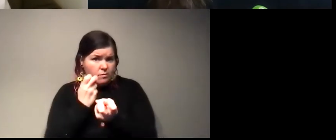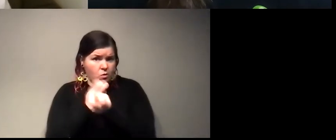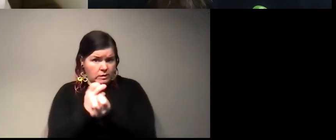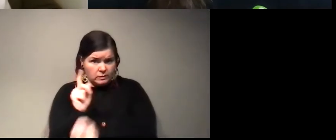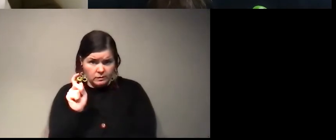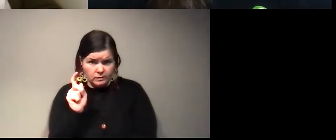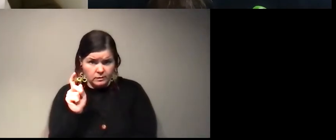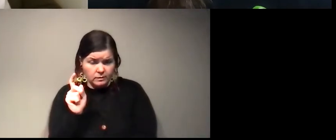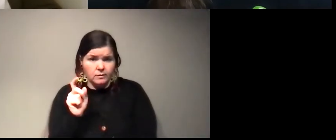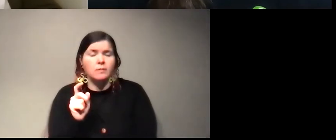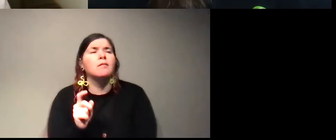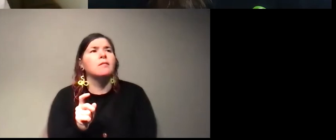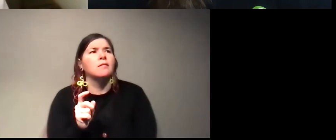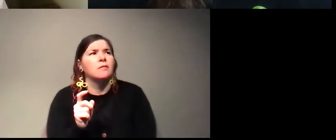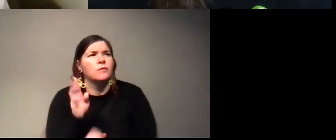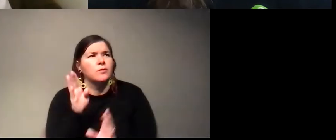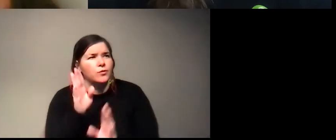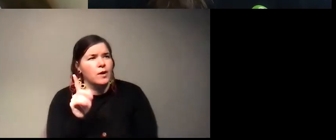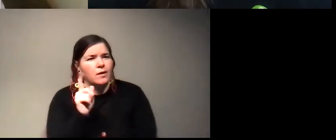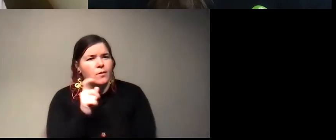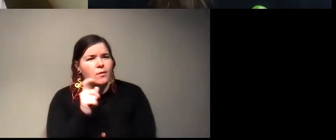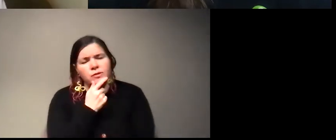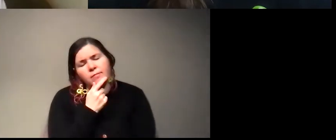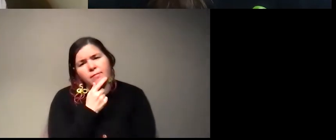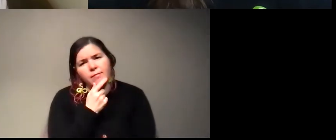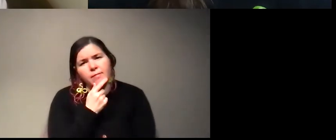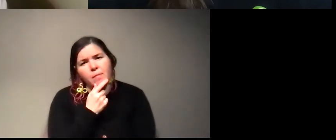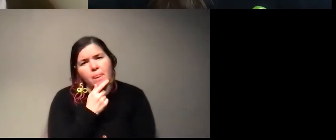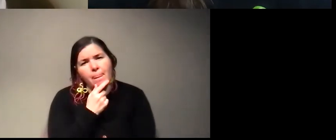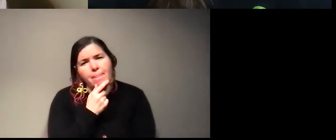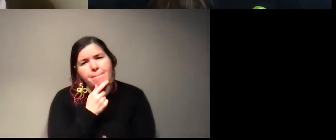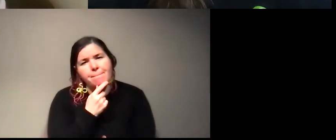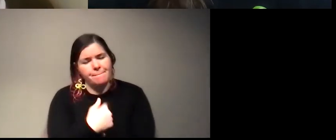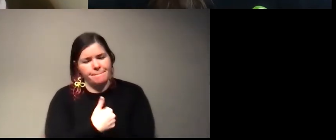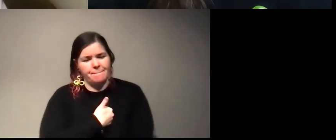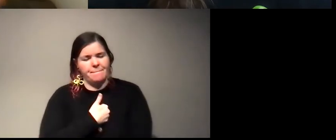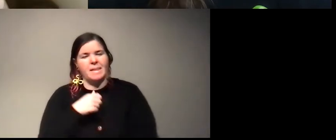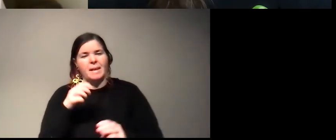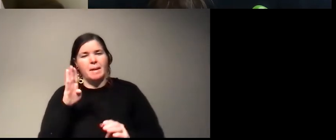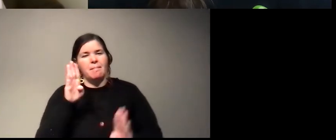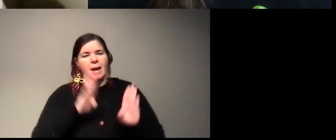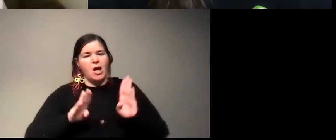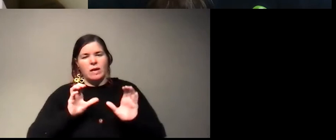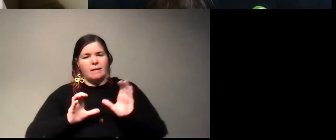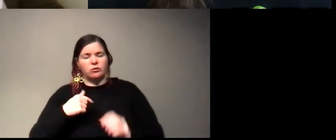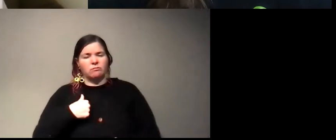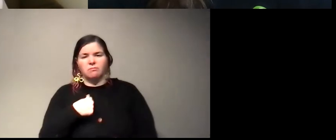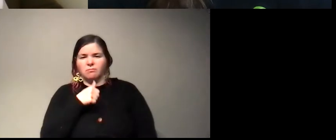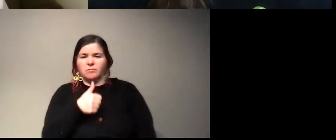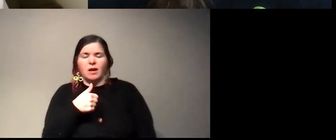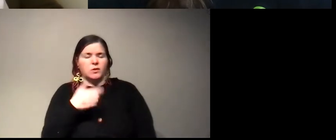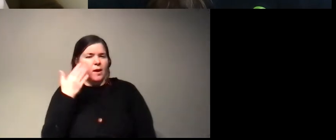Oh, that's a great question. I don't do biochemistry, so I actually don't